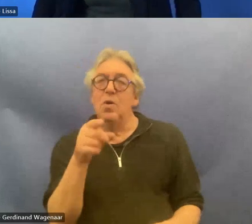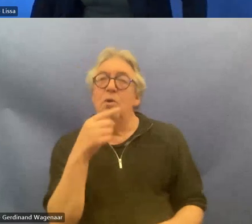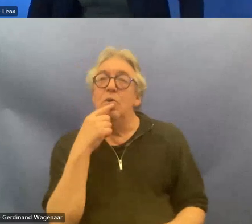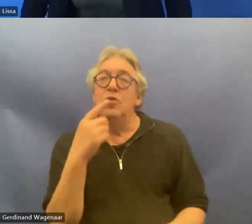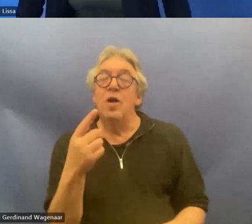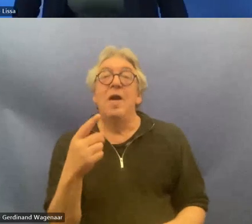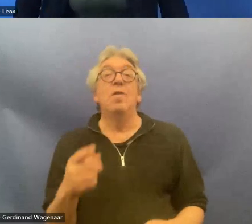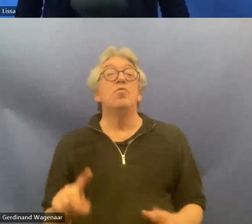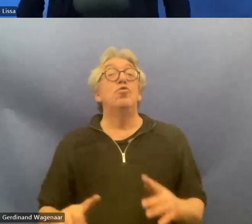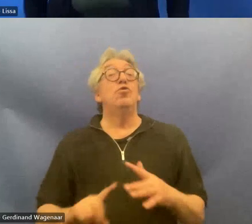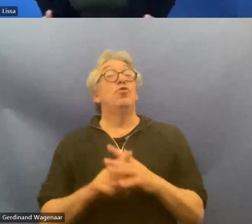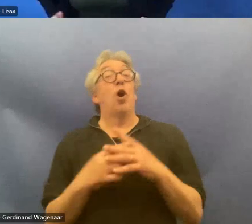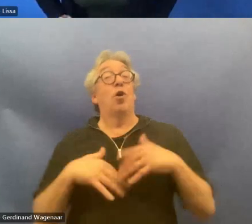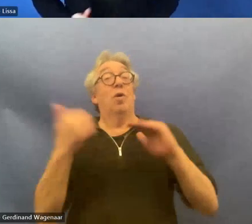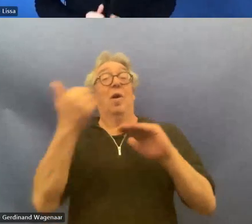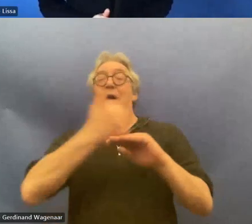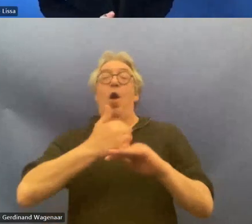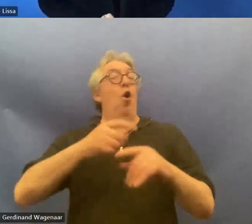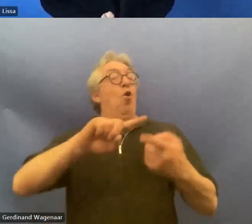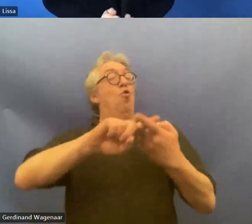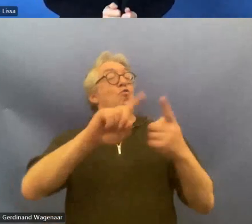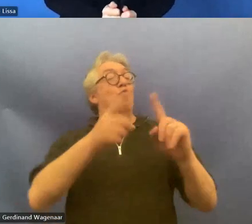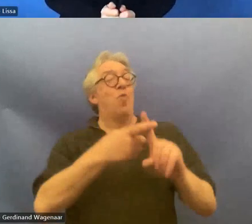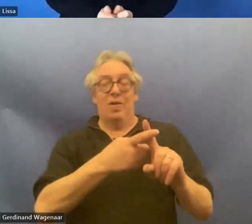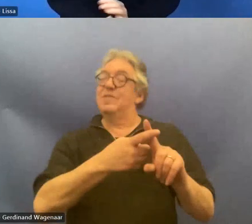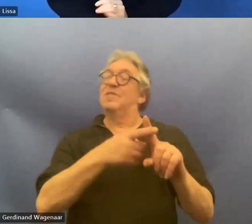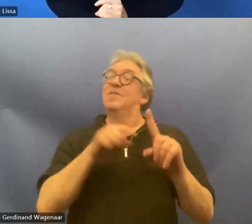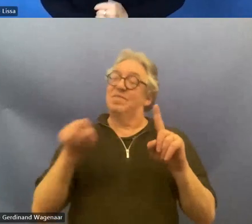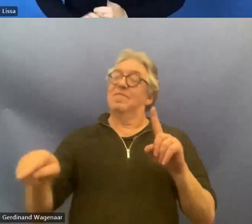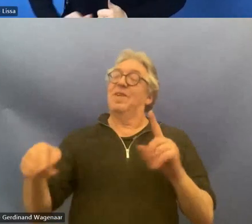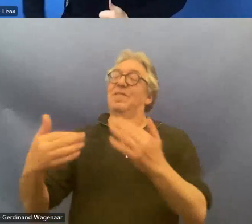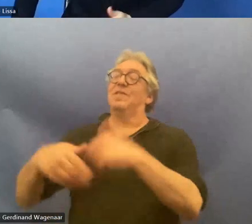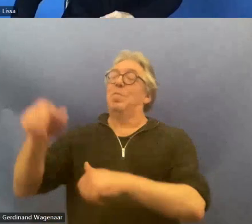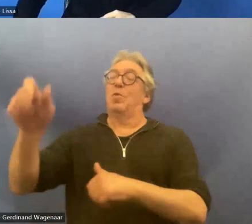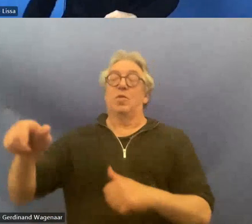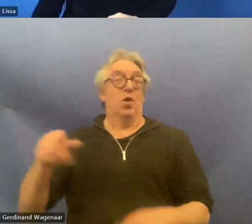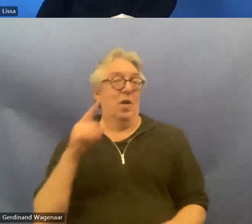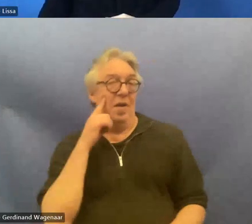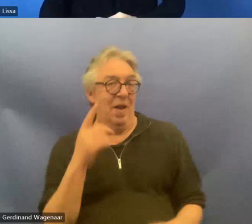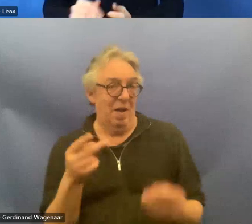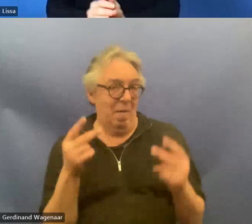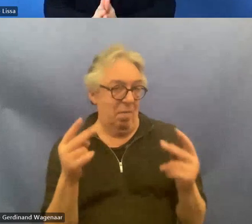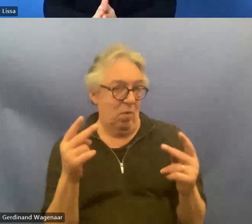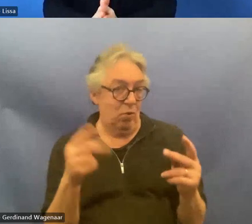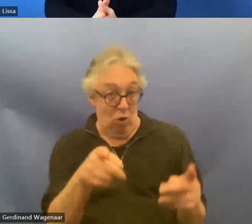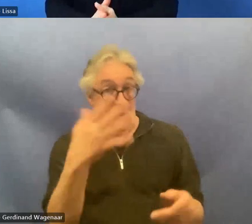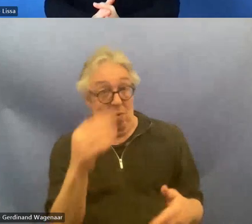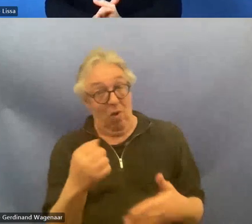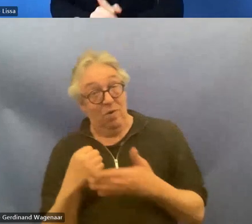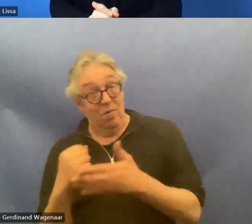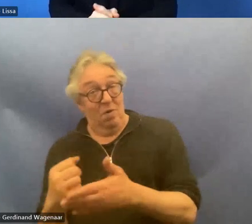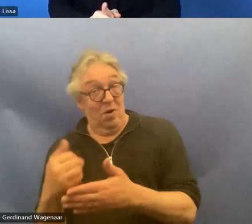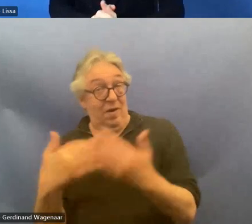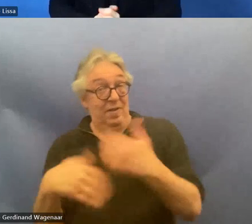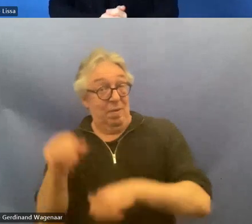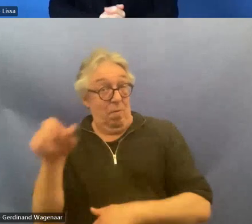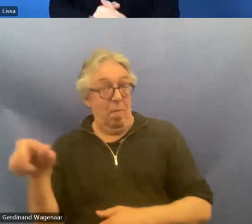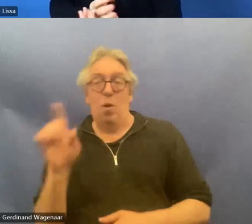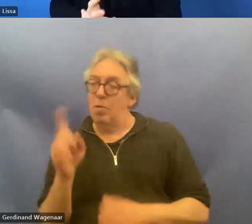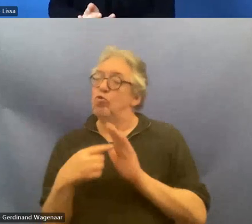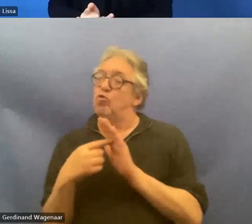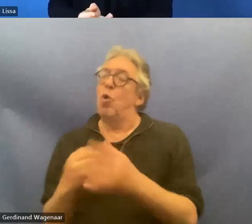with Disability, which I think this is a very important component. If we want to have a project to support people with disabilities, we should show them love